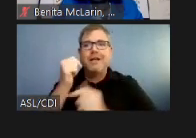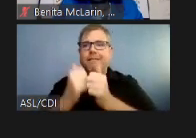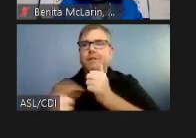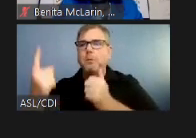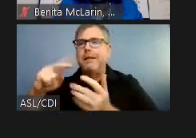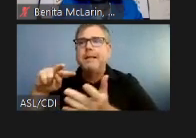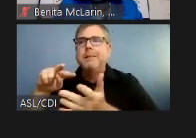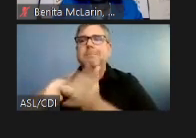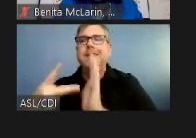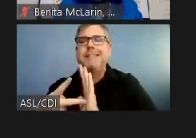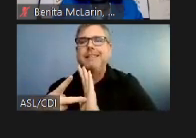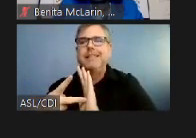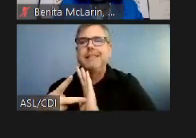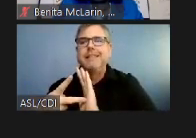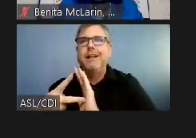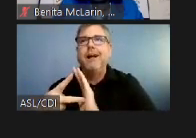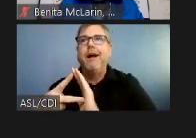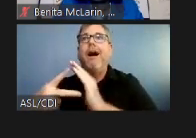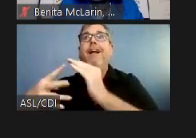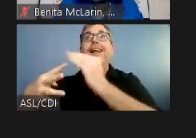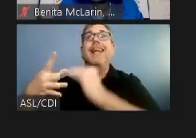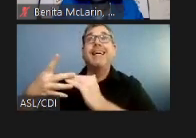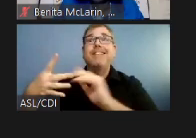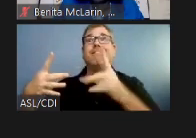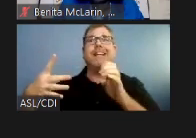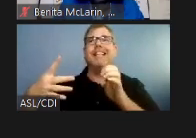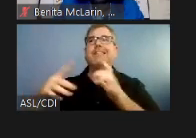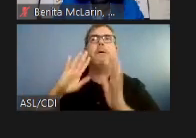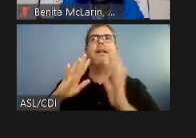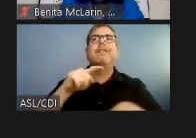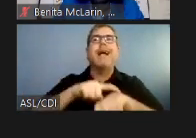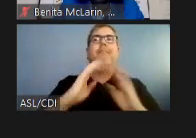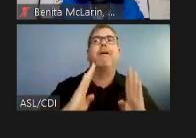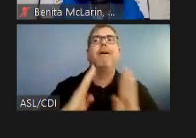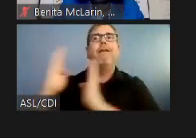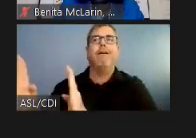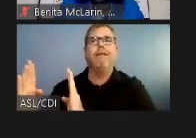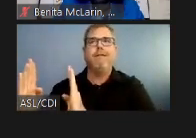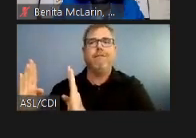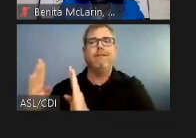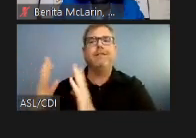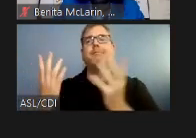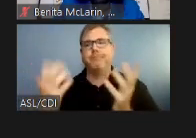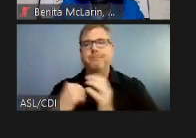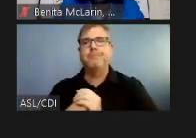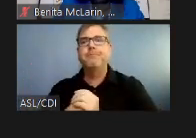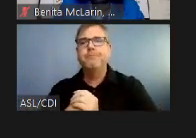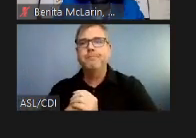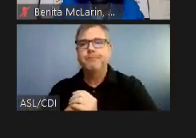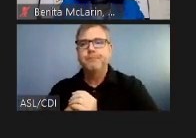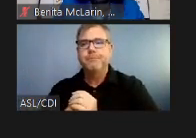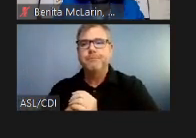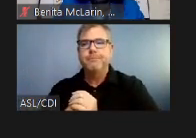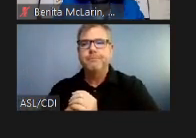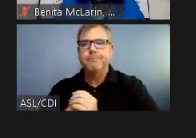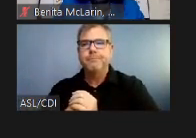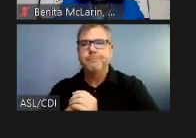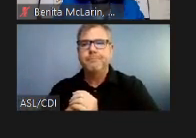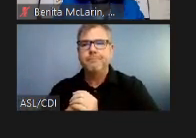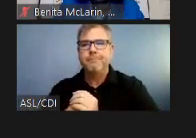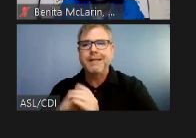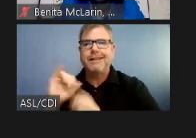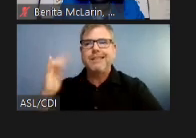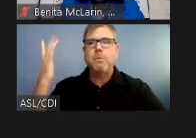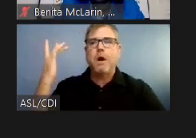longer before we get to tier 2. And so that's why we are so eager to be on the receiving end